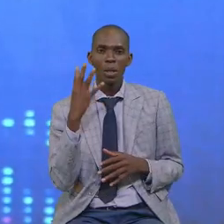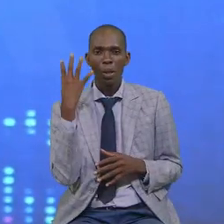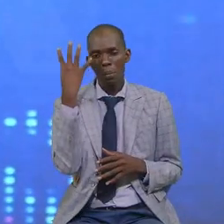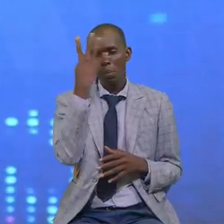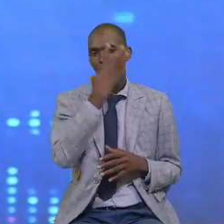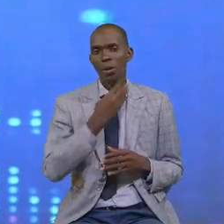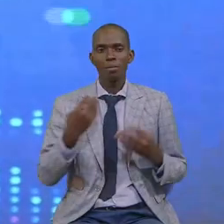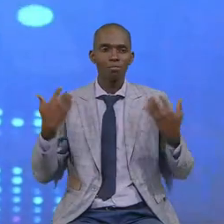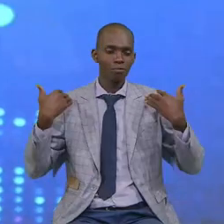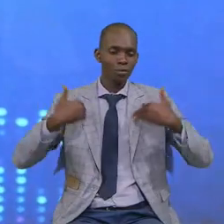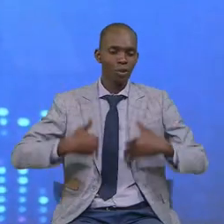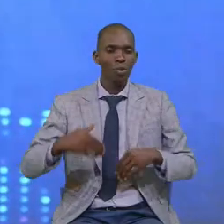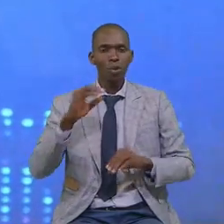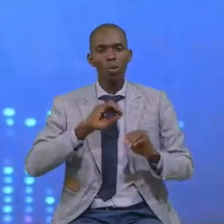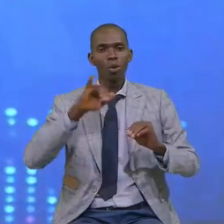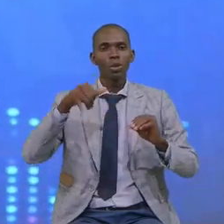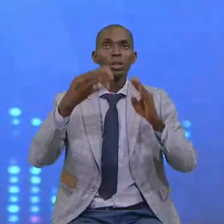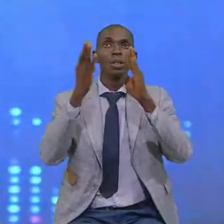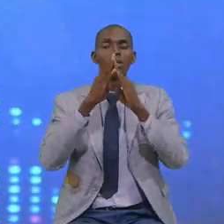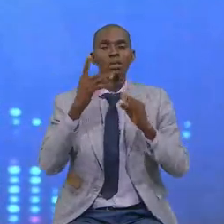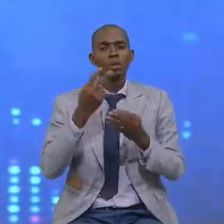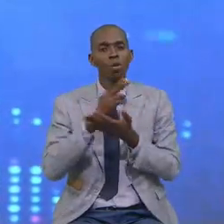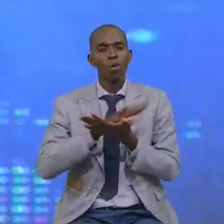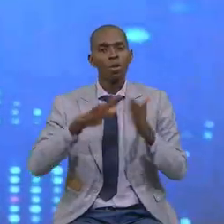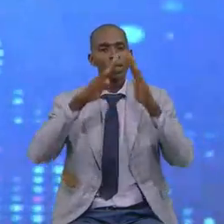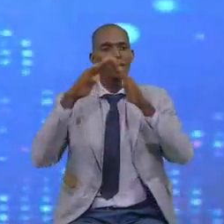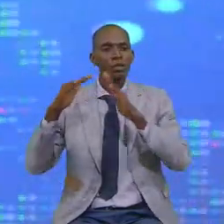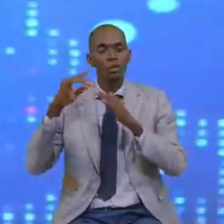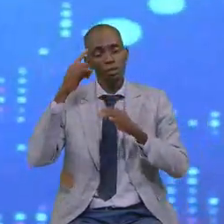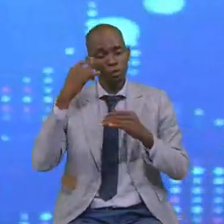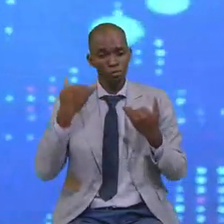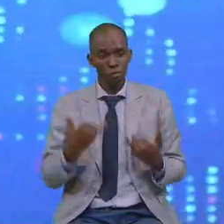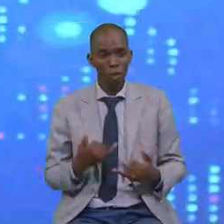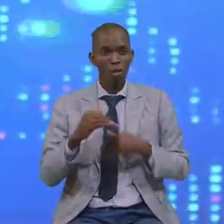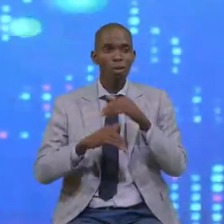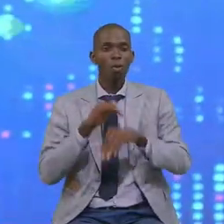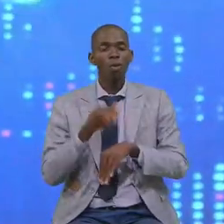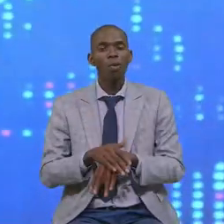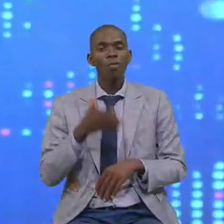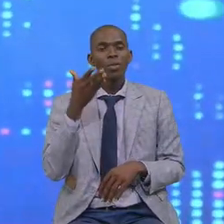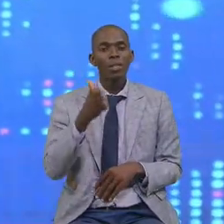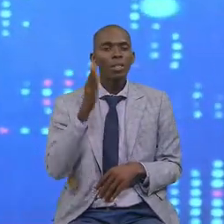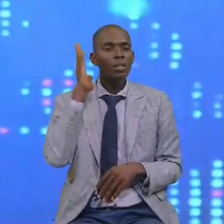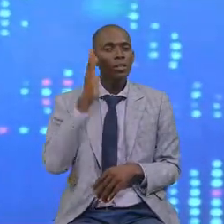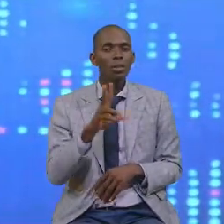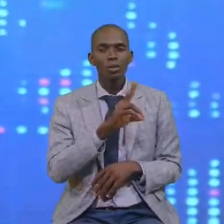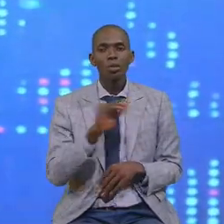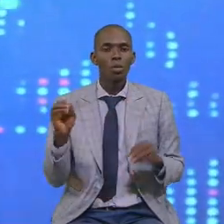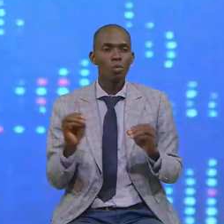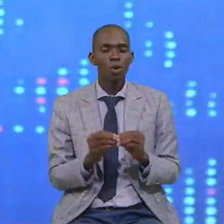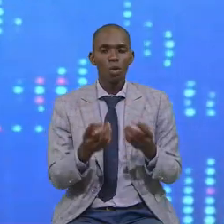O Jerusalem, the holy city. For henceforth there shall no